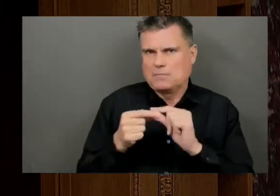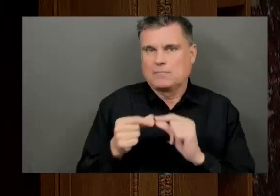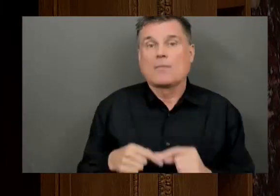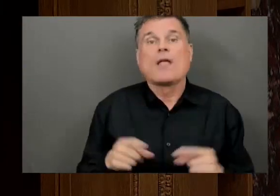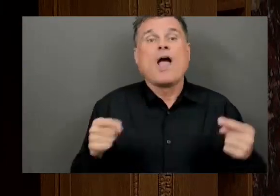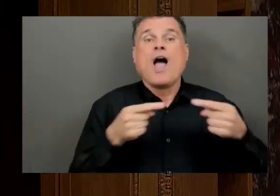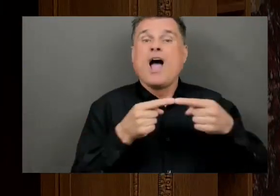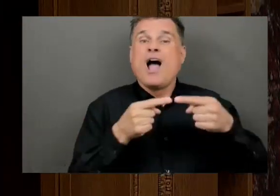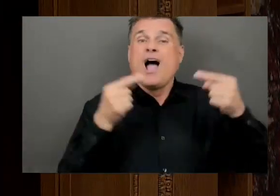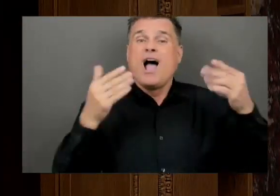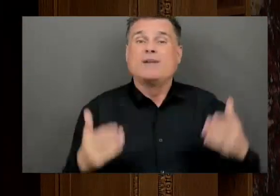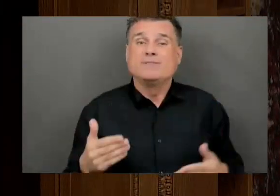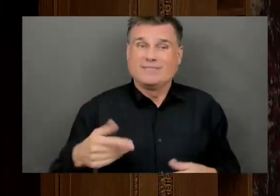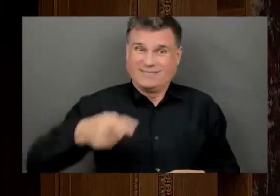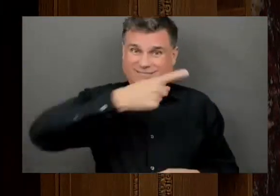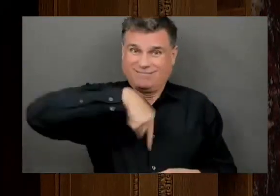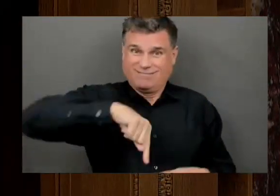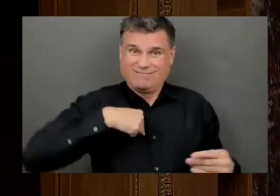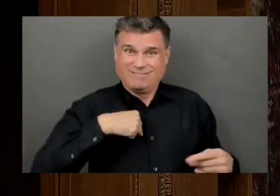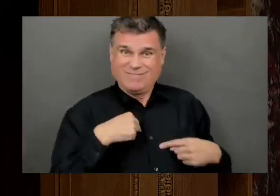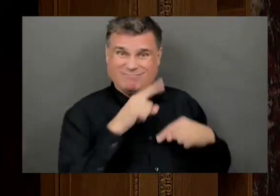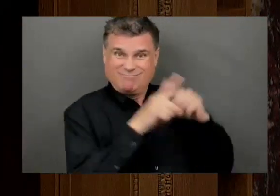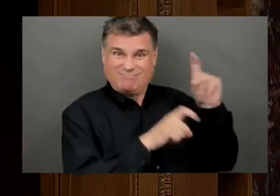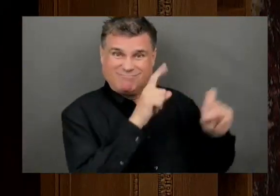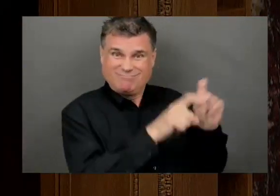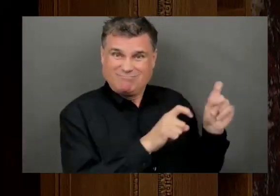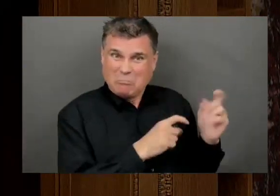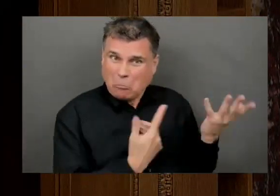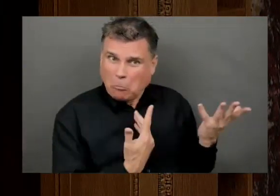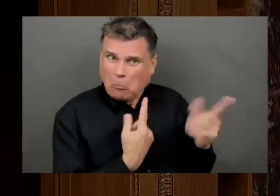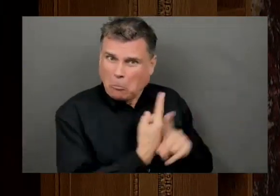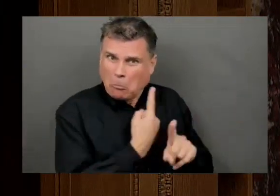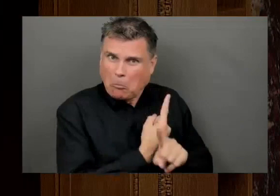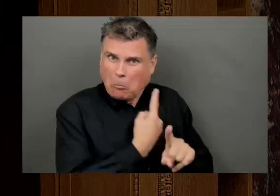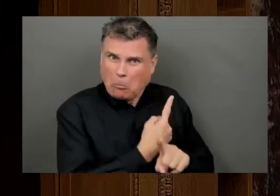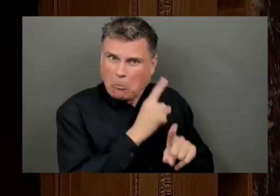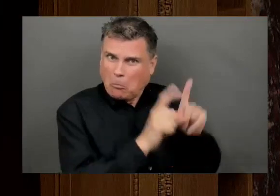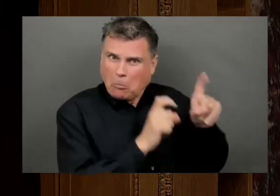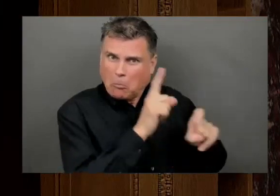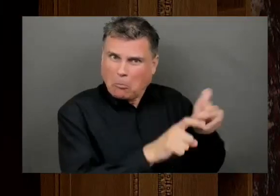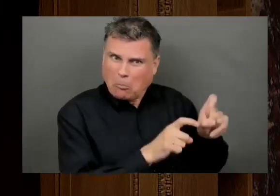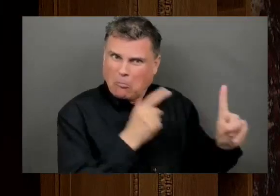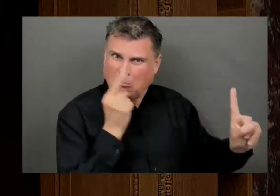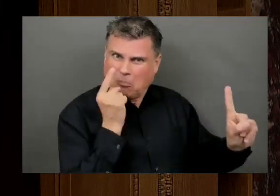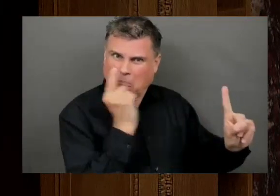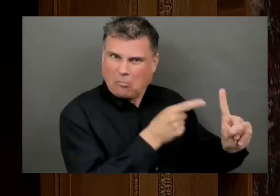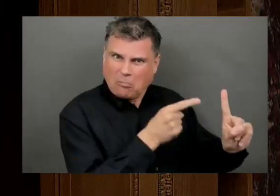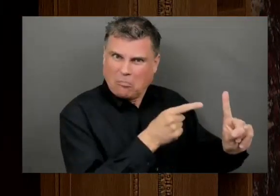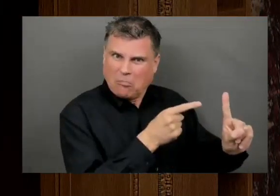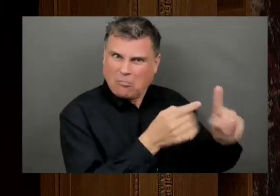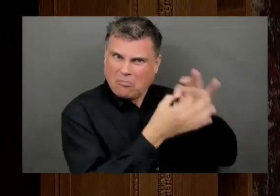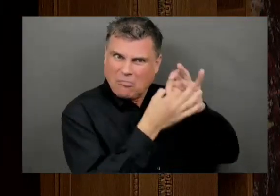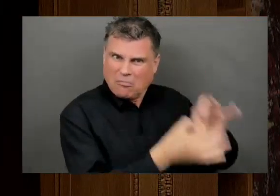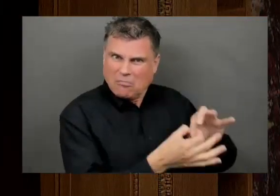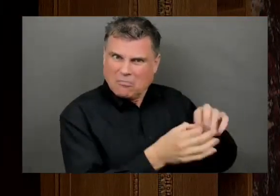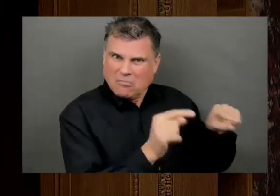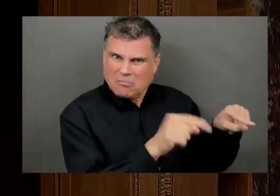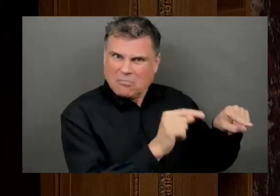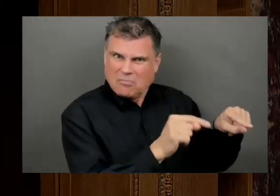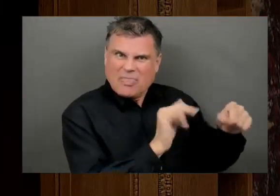relevant questions about allegations that the government has finally conceded